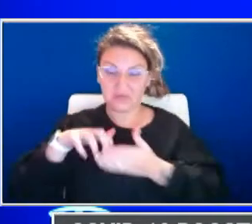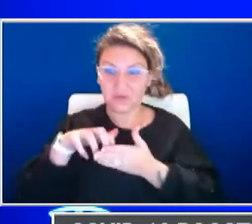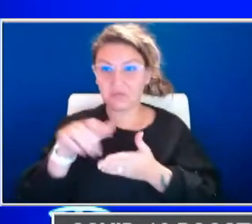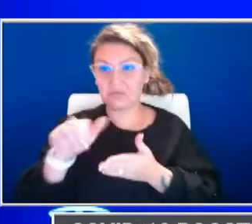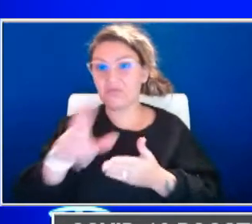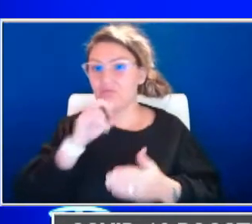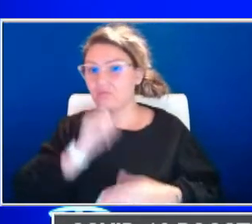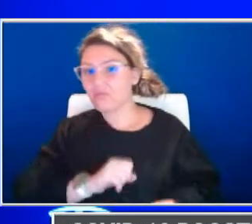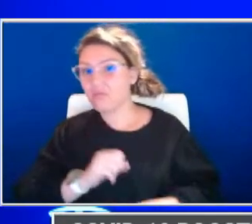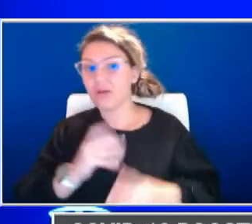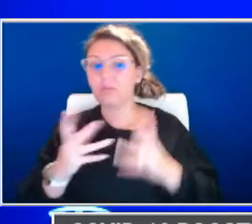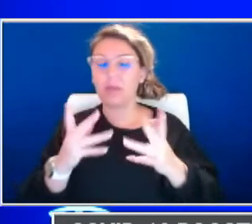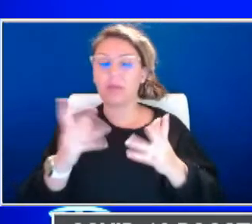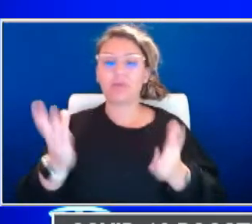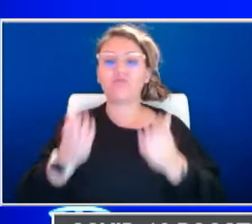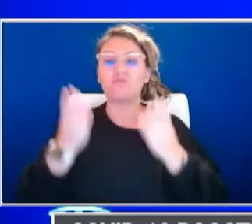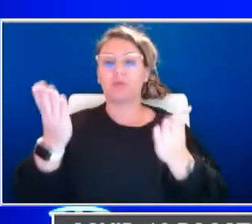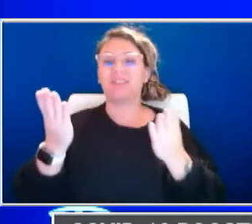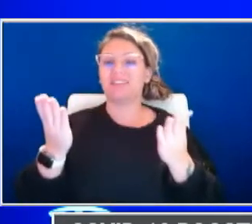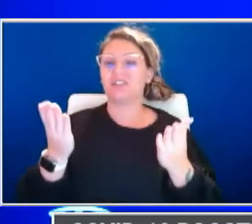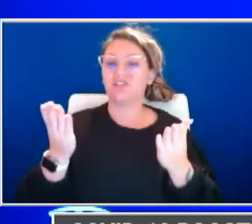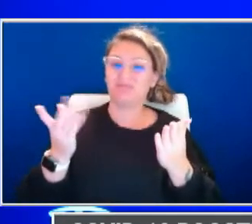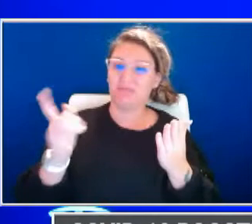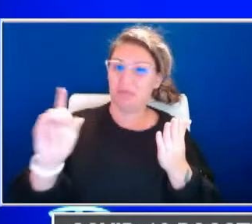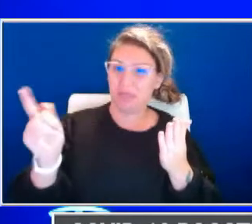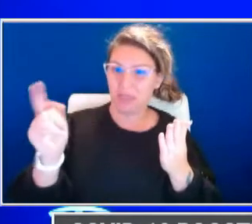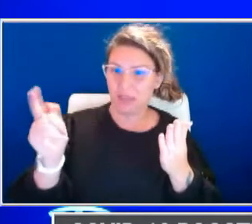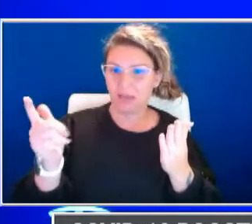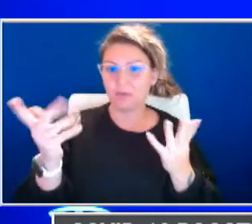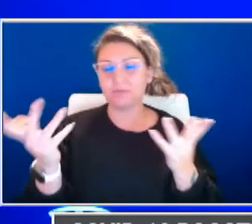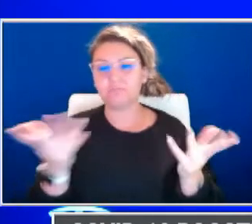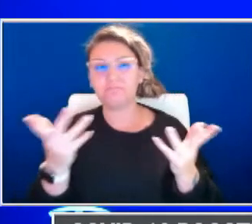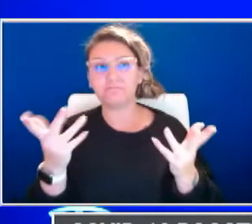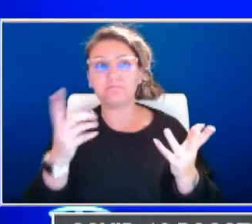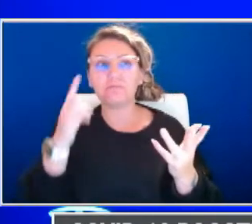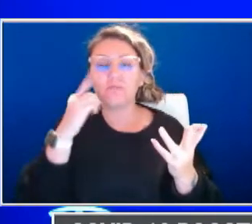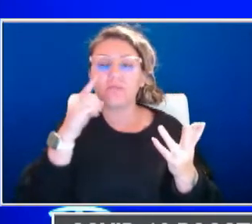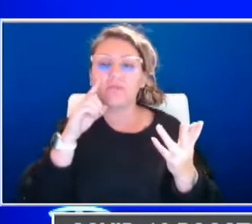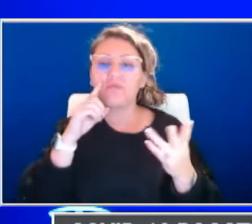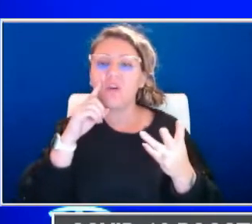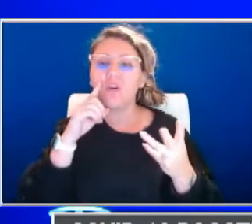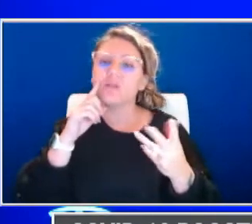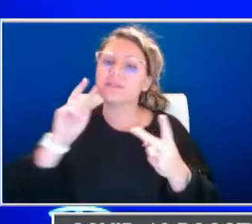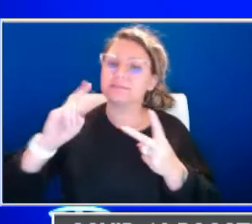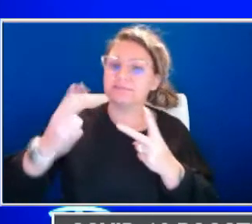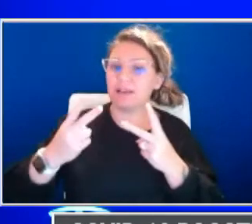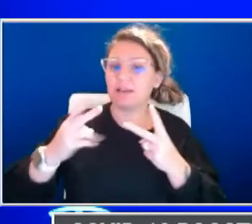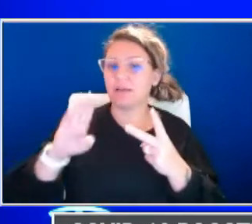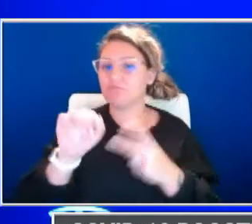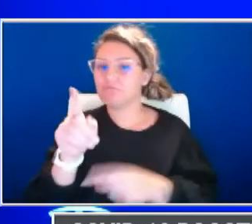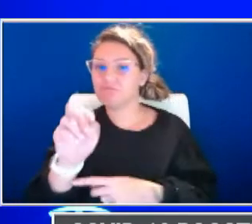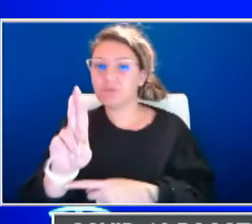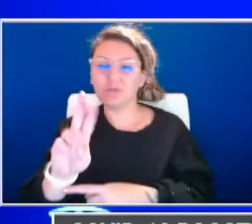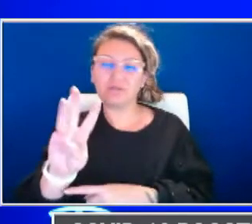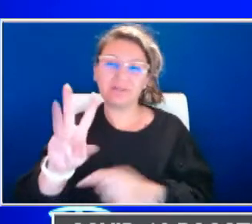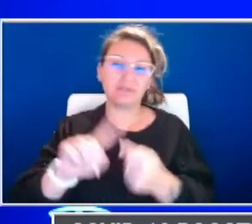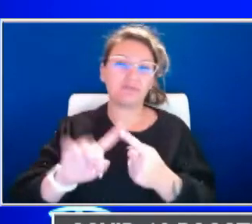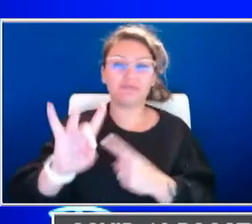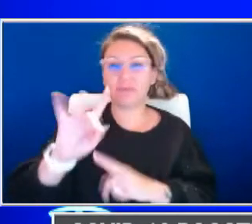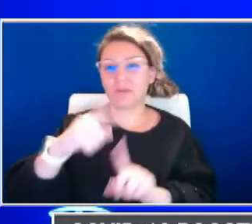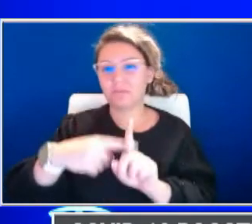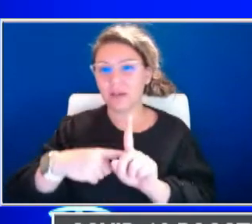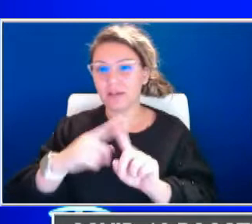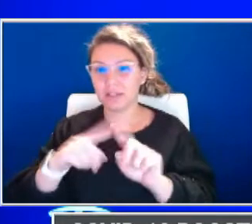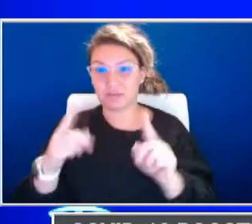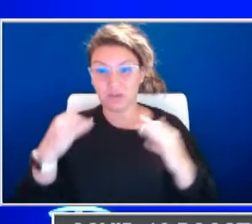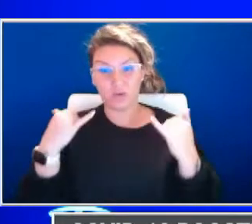may be recommendations coming down, say, for getting another booster in 6 to 8 months. But at this point in time, really, it's